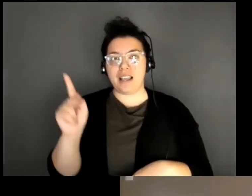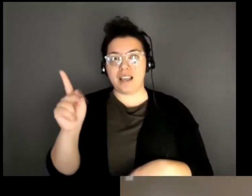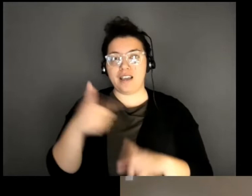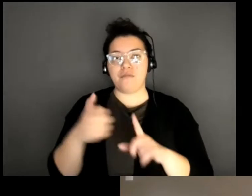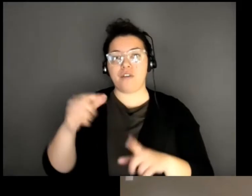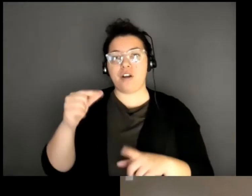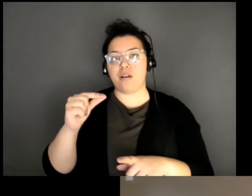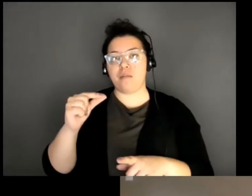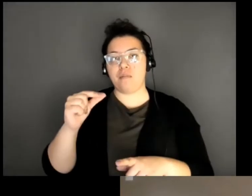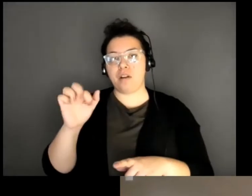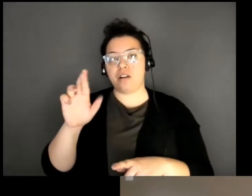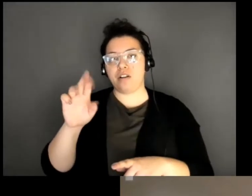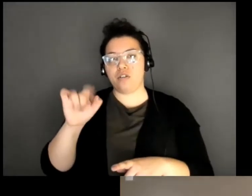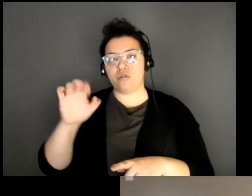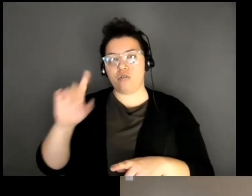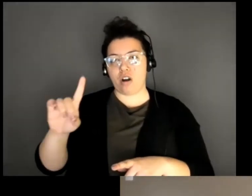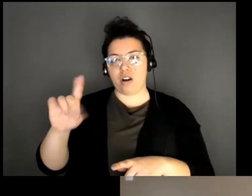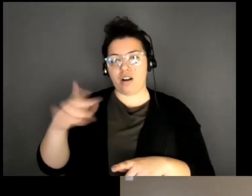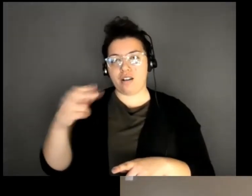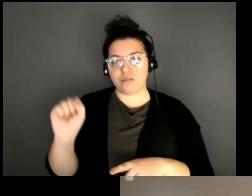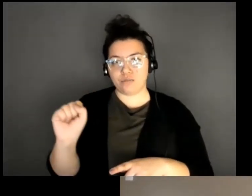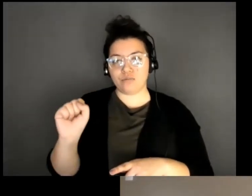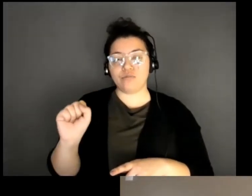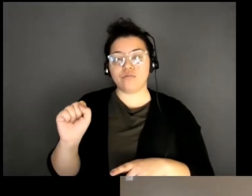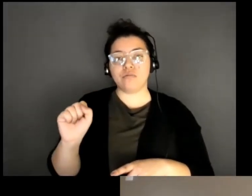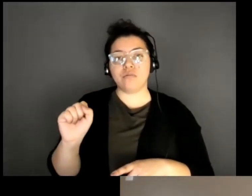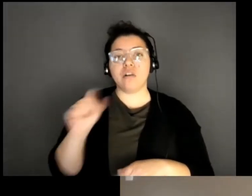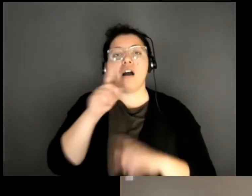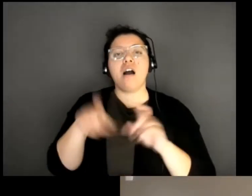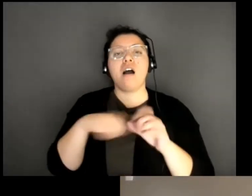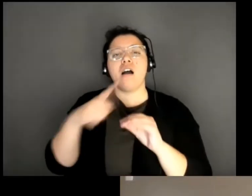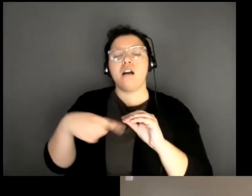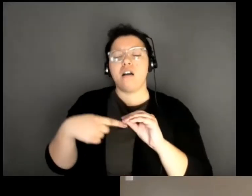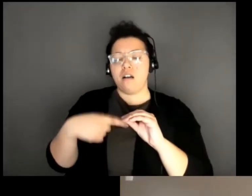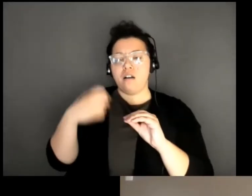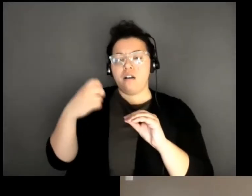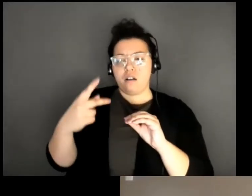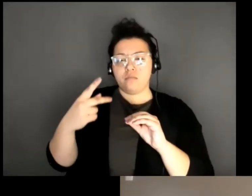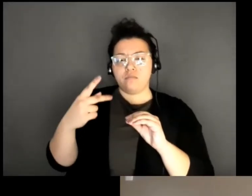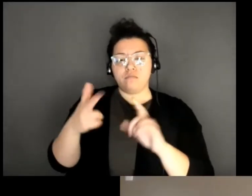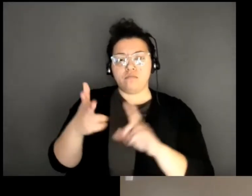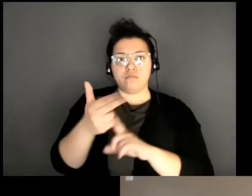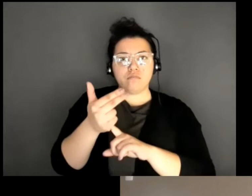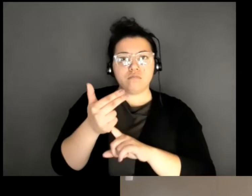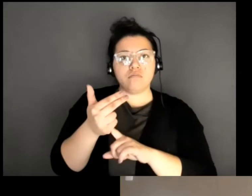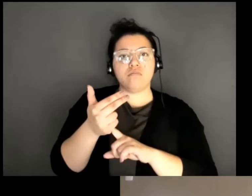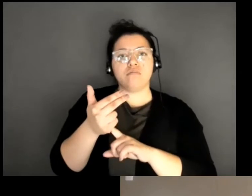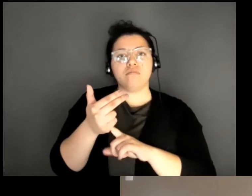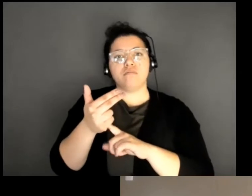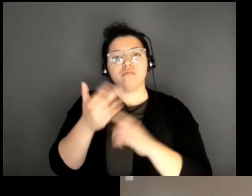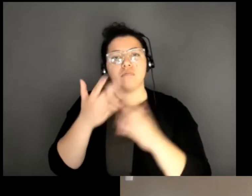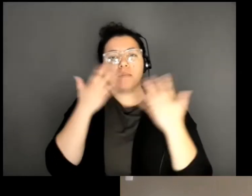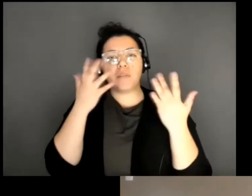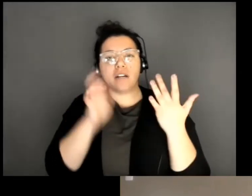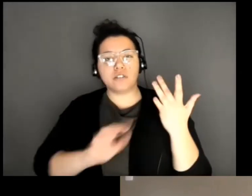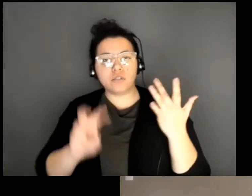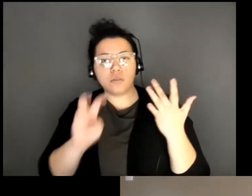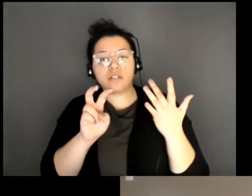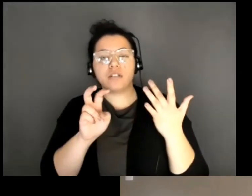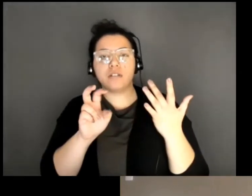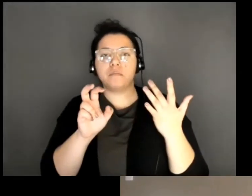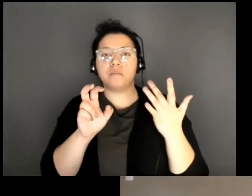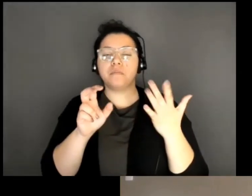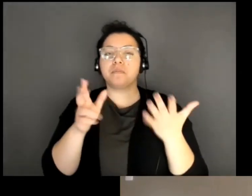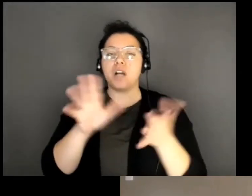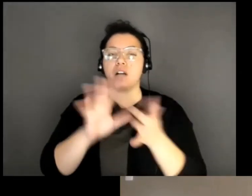She was asking about the most important aspects of hospitality and tourism. She mentioned pricing. So I'm going to make a little